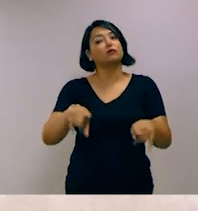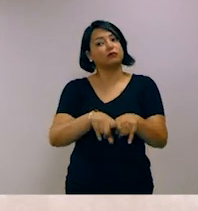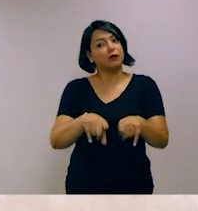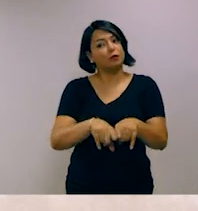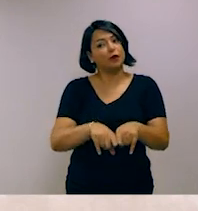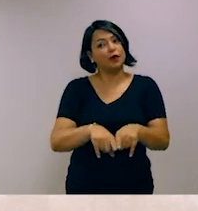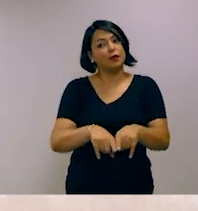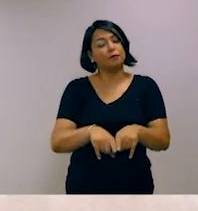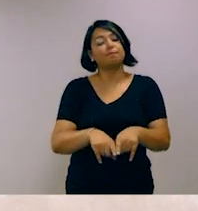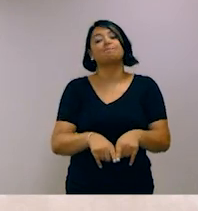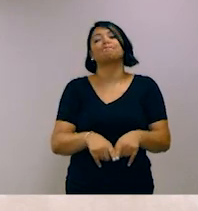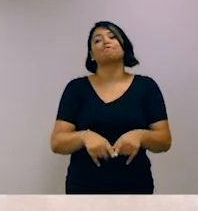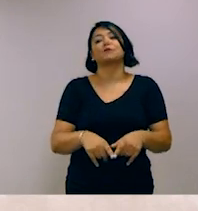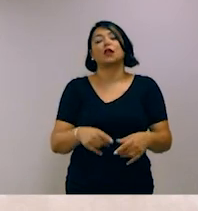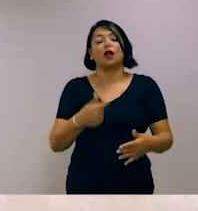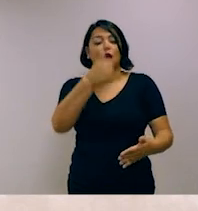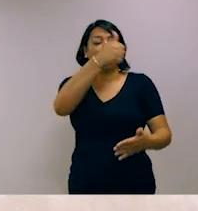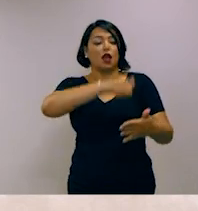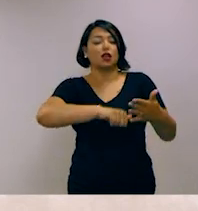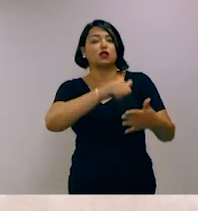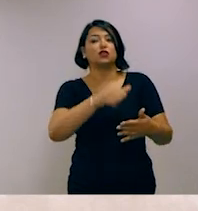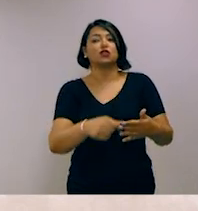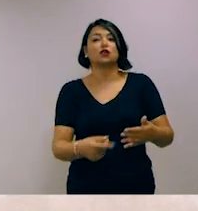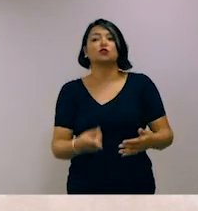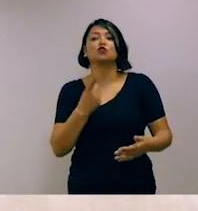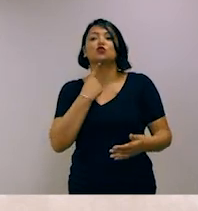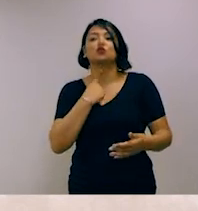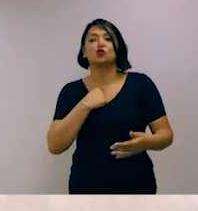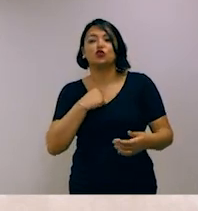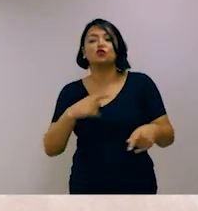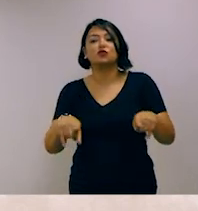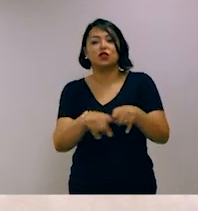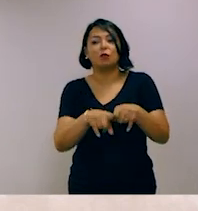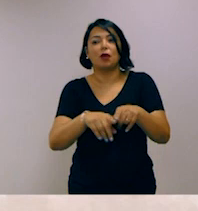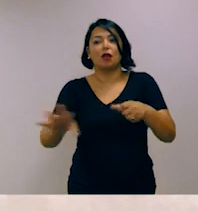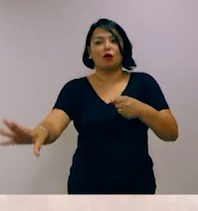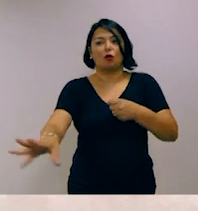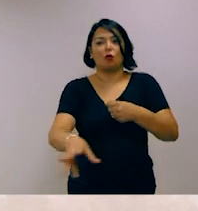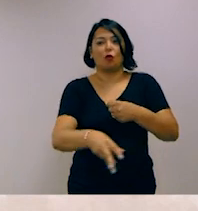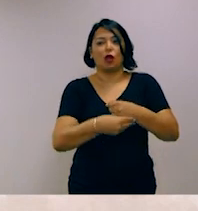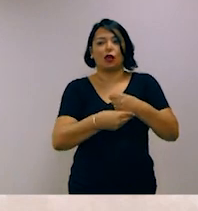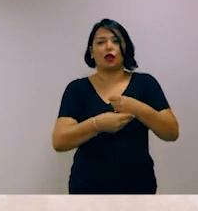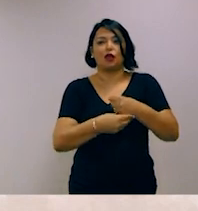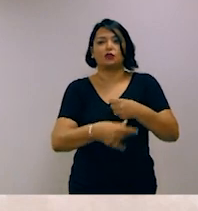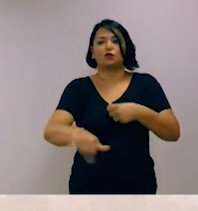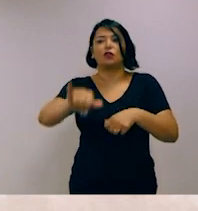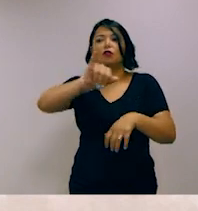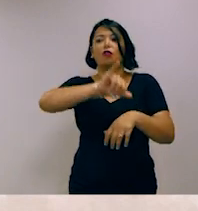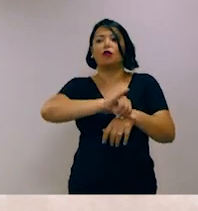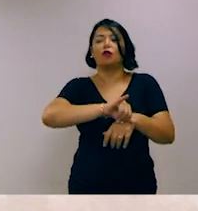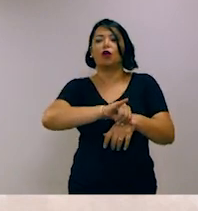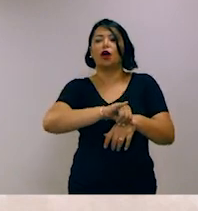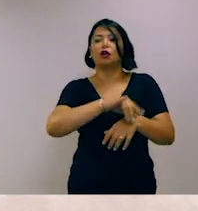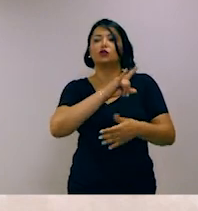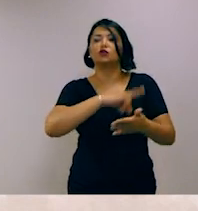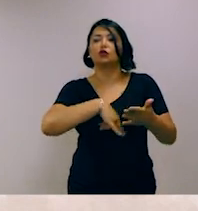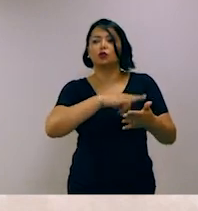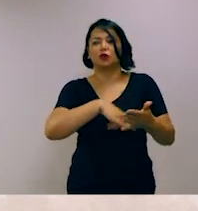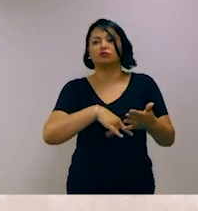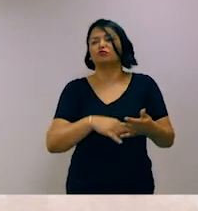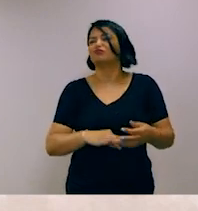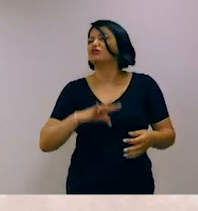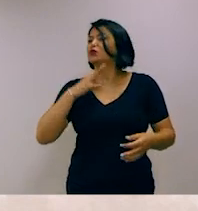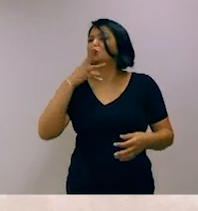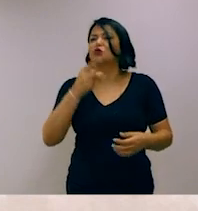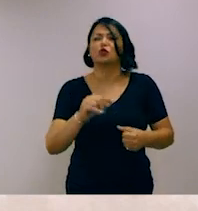also took into consideration the text regarding the reasons and the annexes. And so I added OCR